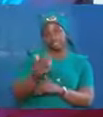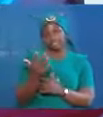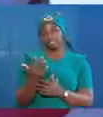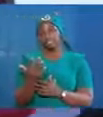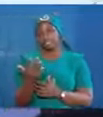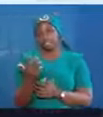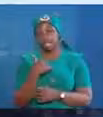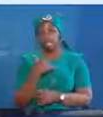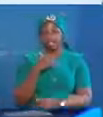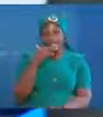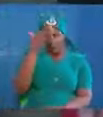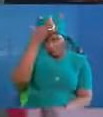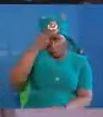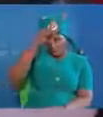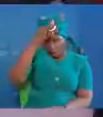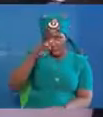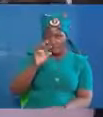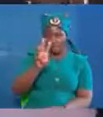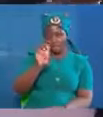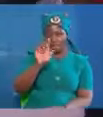Followed by Wetangura, Moses Wetangura.